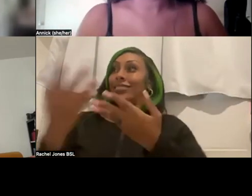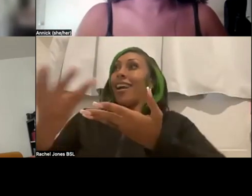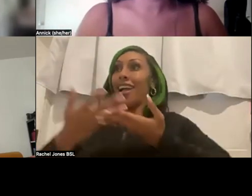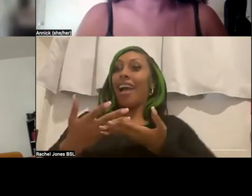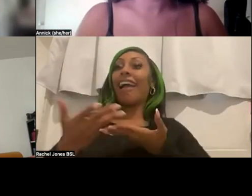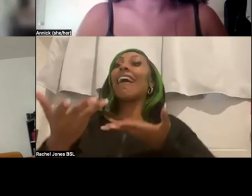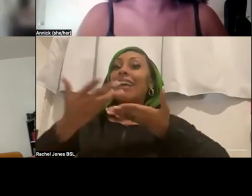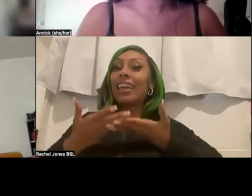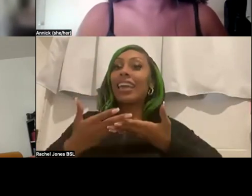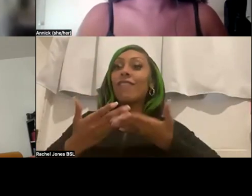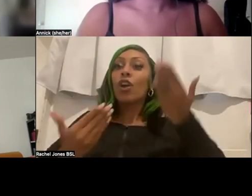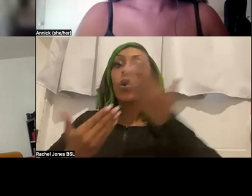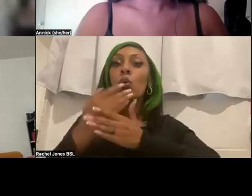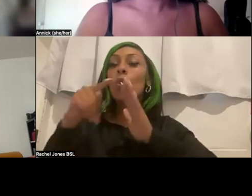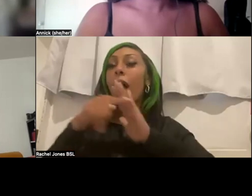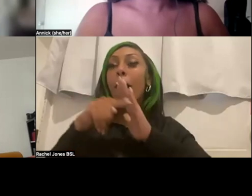policy change. I think